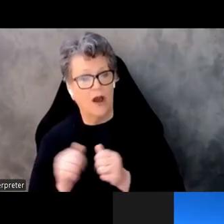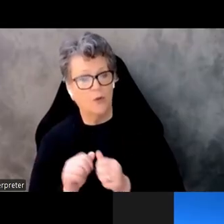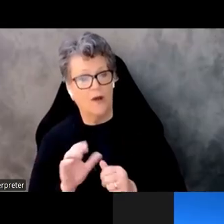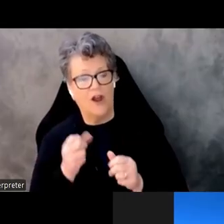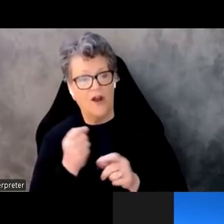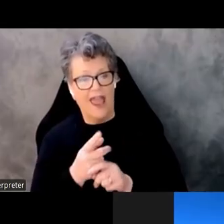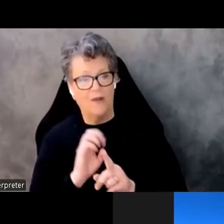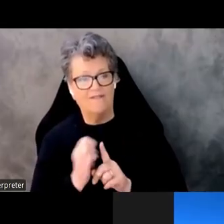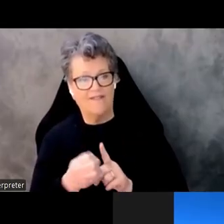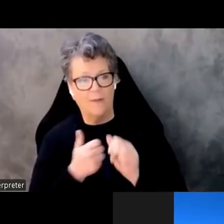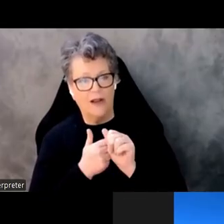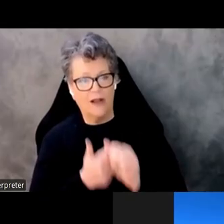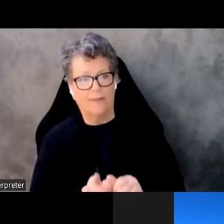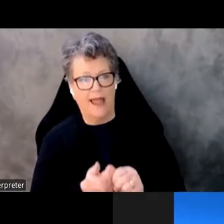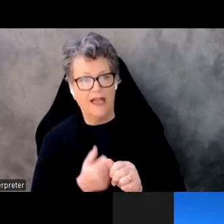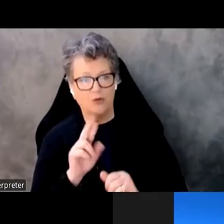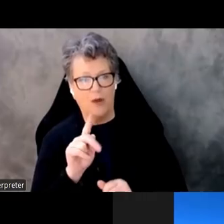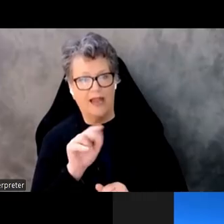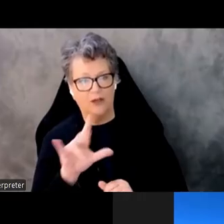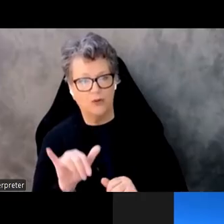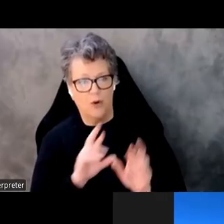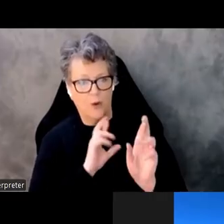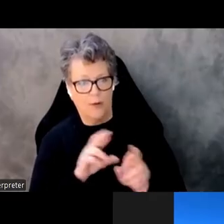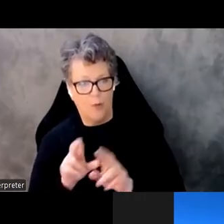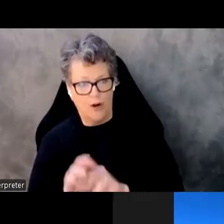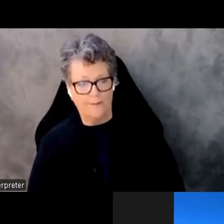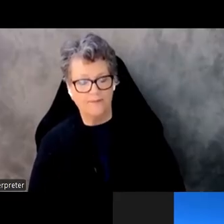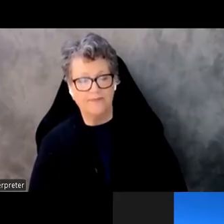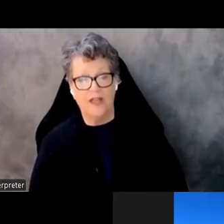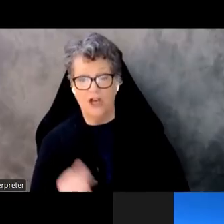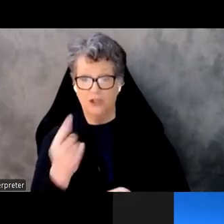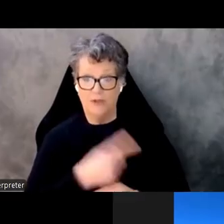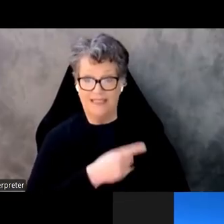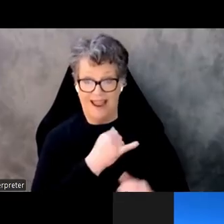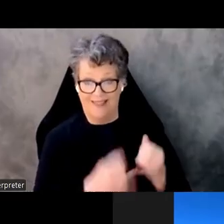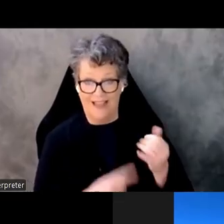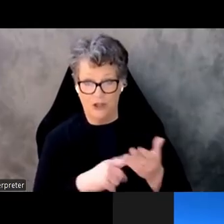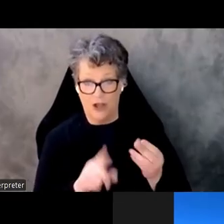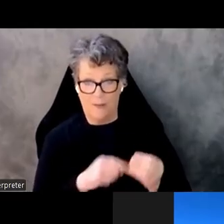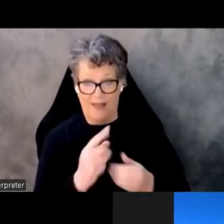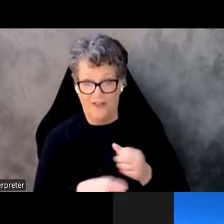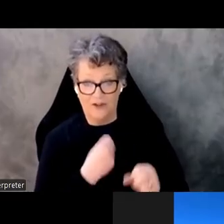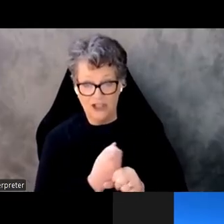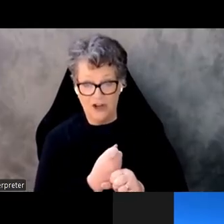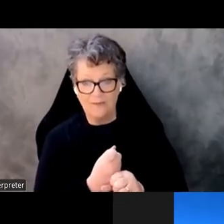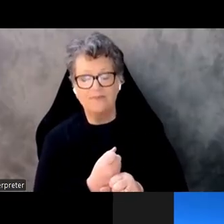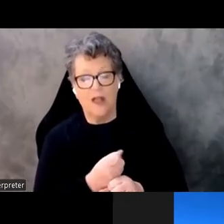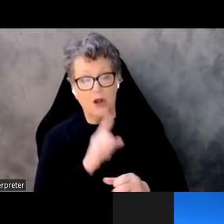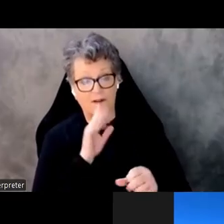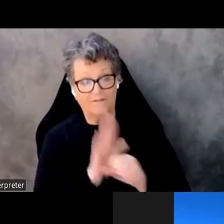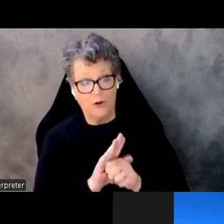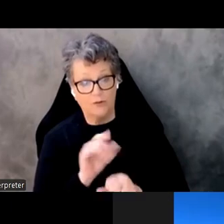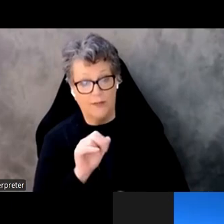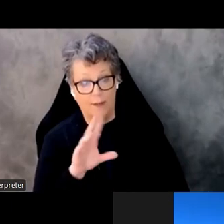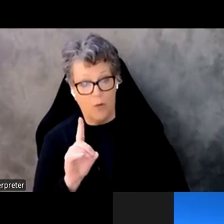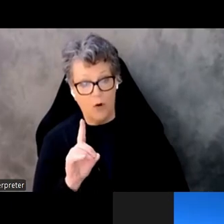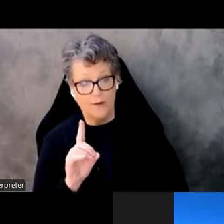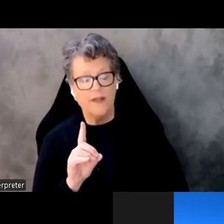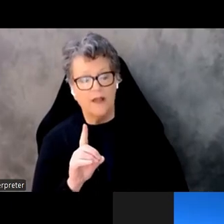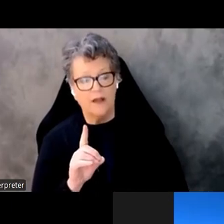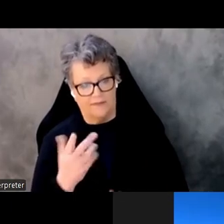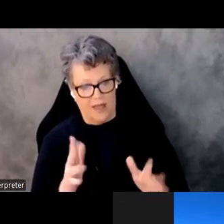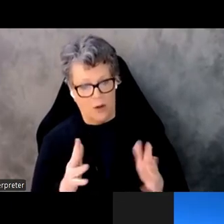environmental compliance regulatory reporting. And so today, I'll talk about this for this year. I wanted to confirm to the board that we